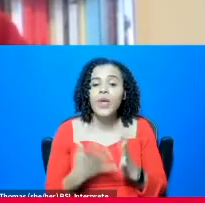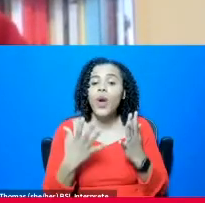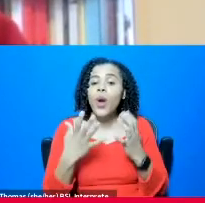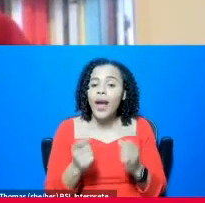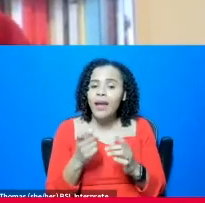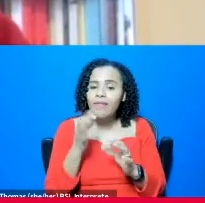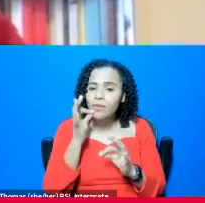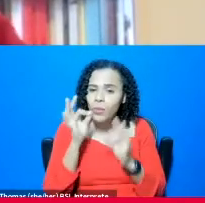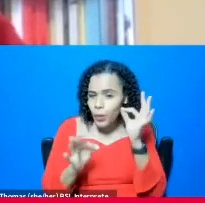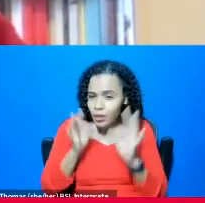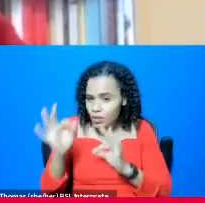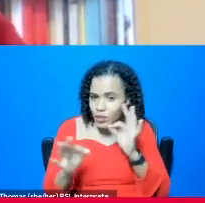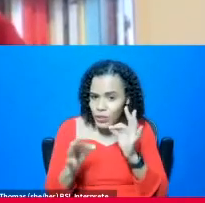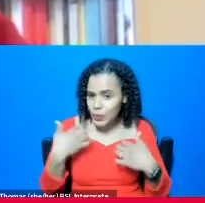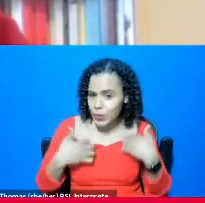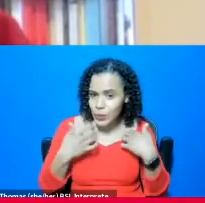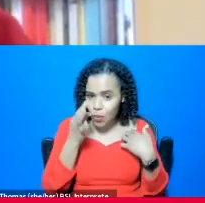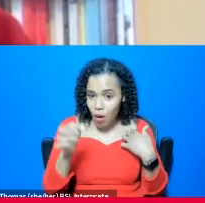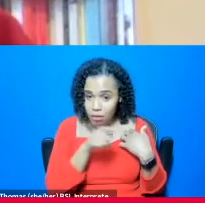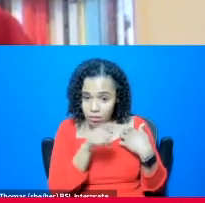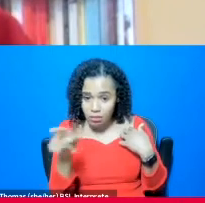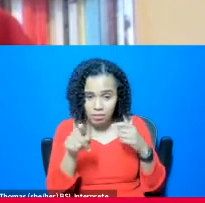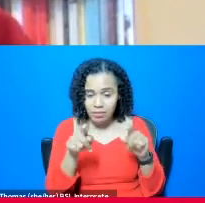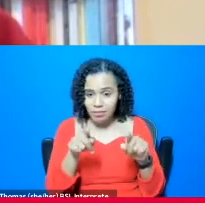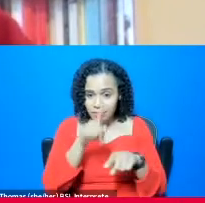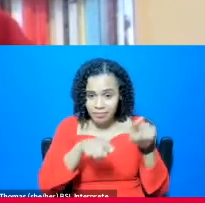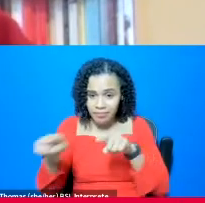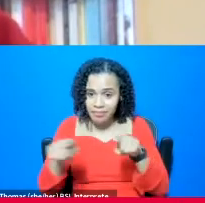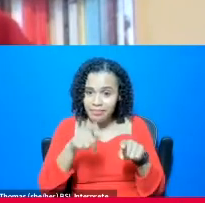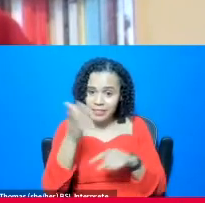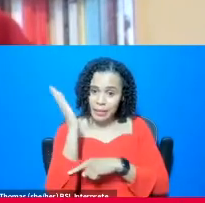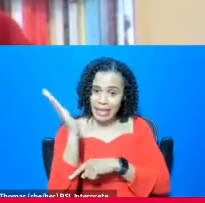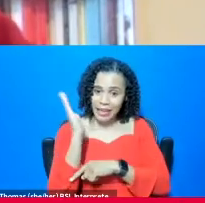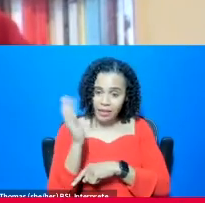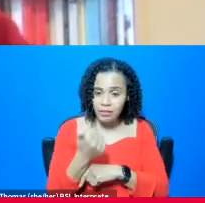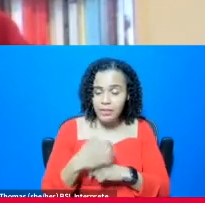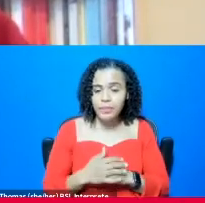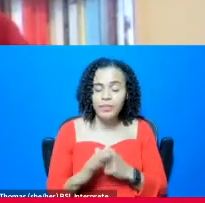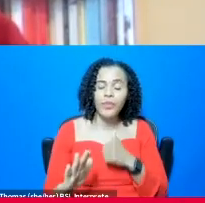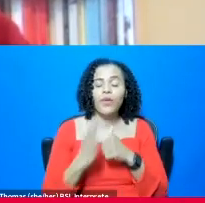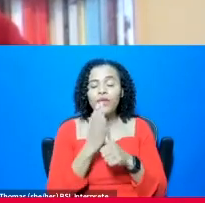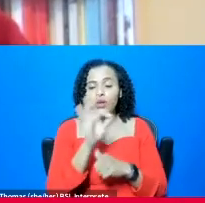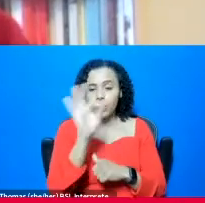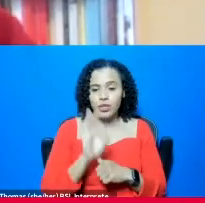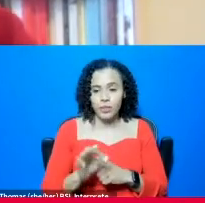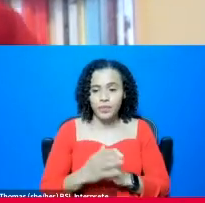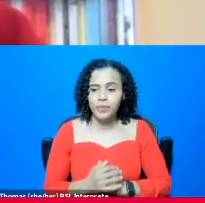that I want to ask the panelists. And the first question is,